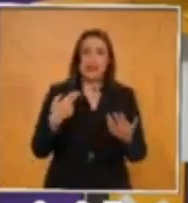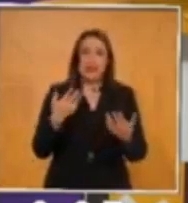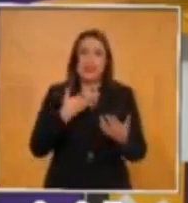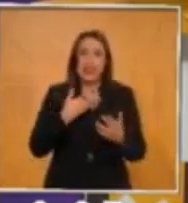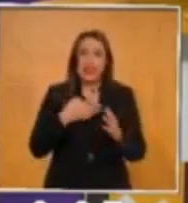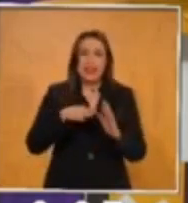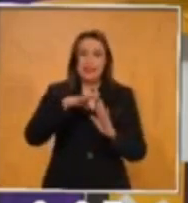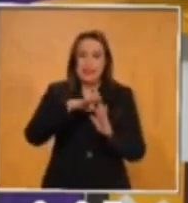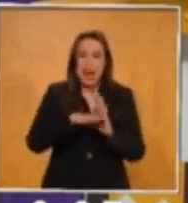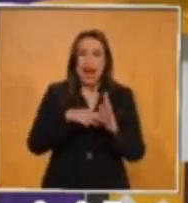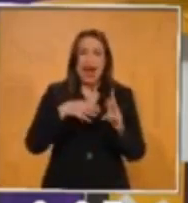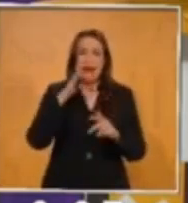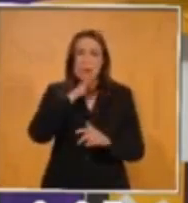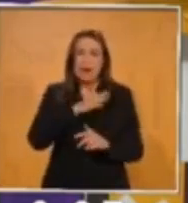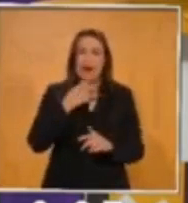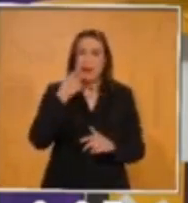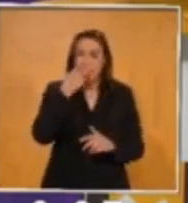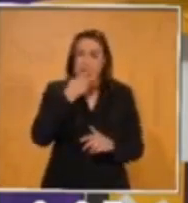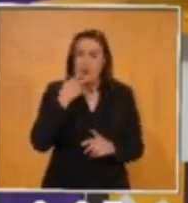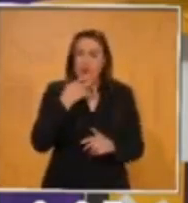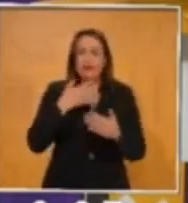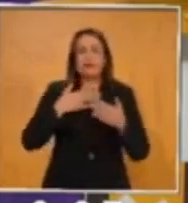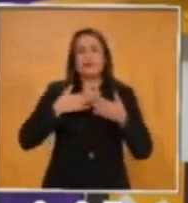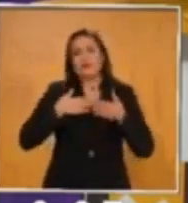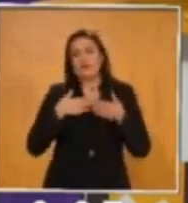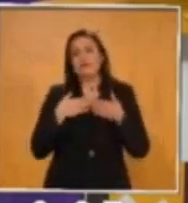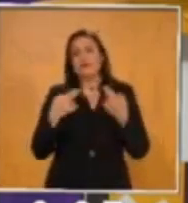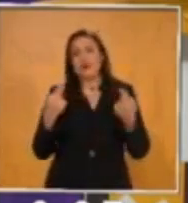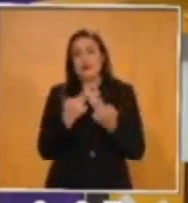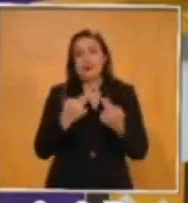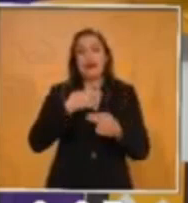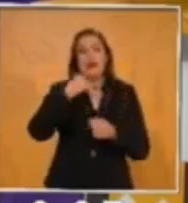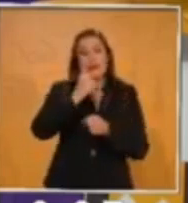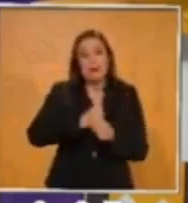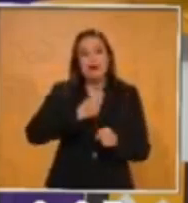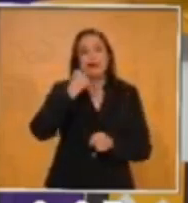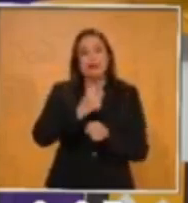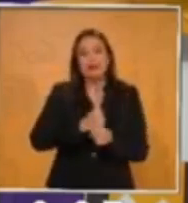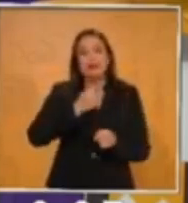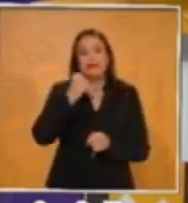better, it's necessary for me the practice of